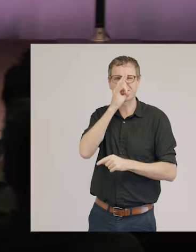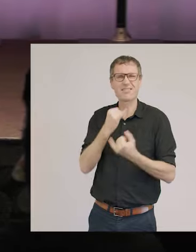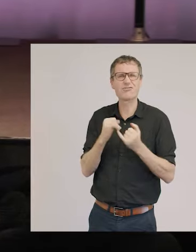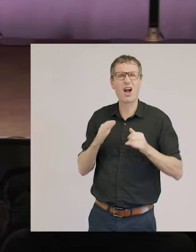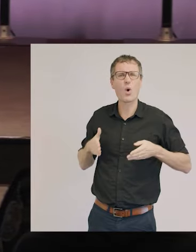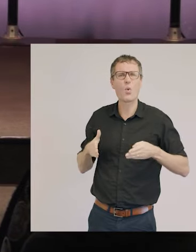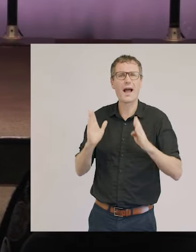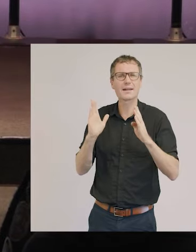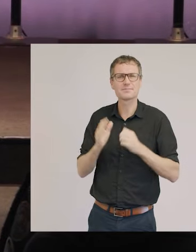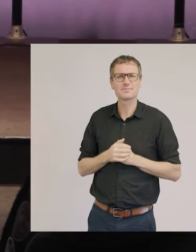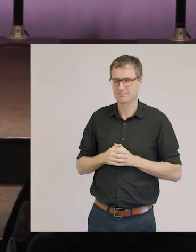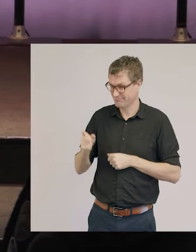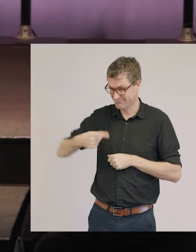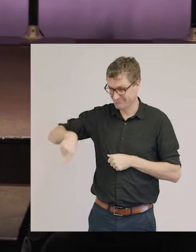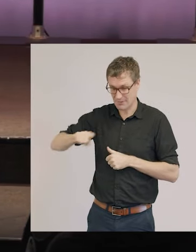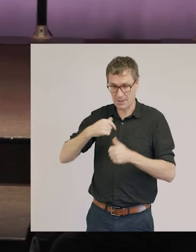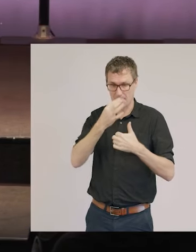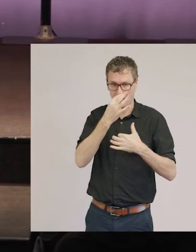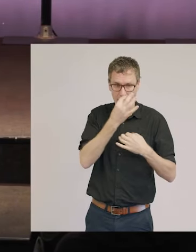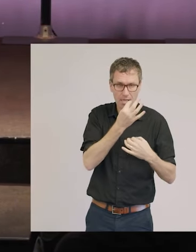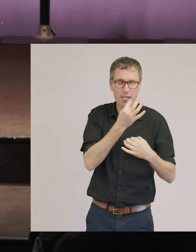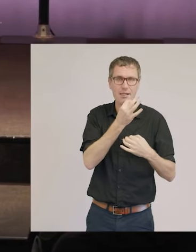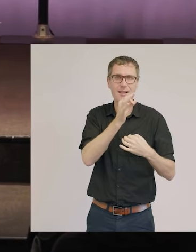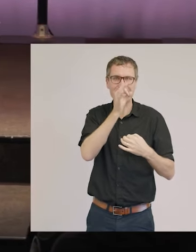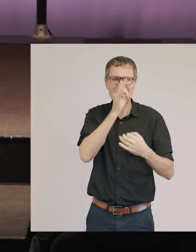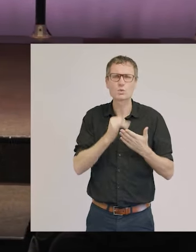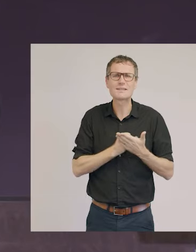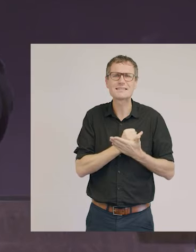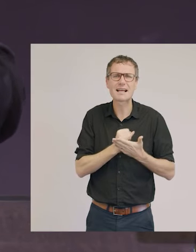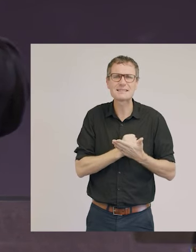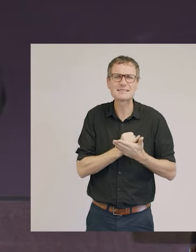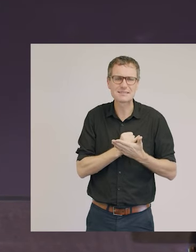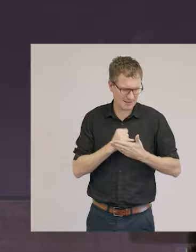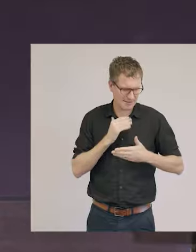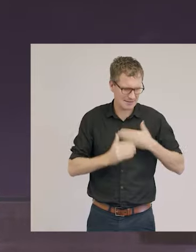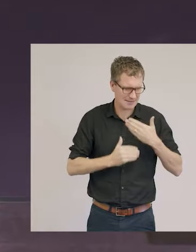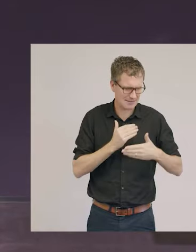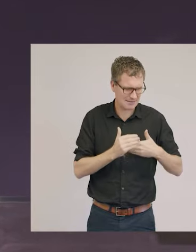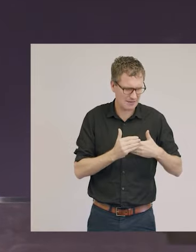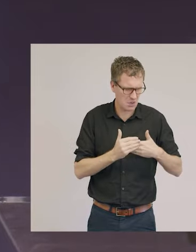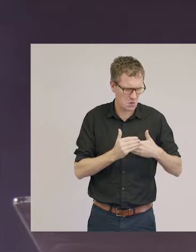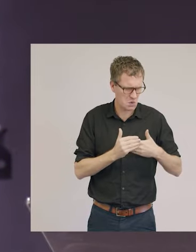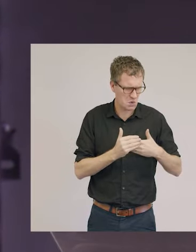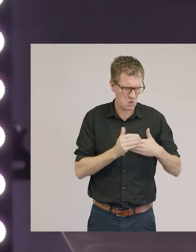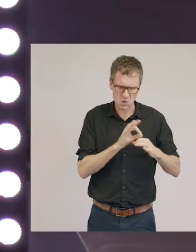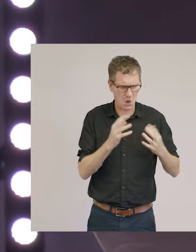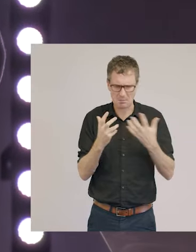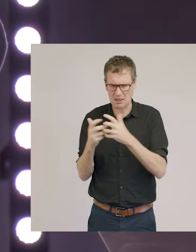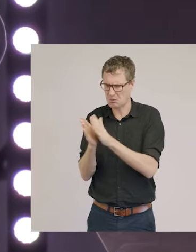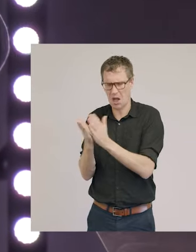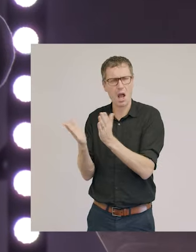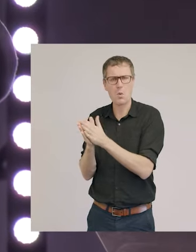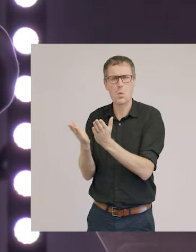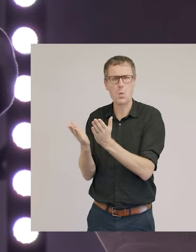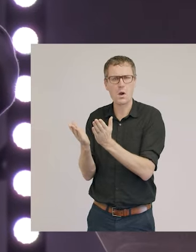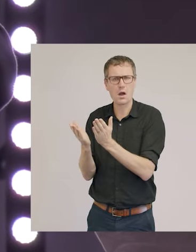what actually happened was they got tempted into sexual sin, they went into that sin and suddenly they thought, you know,